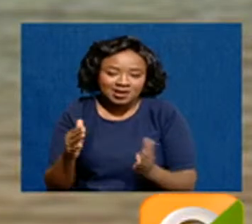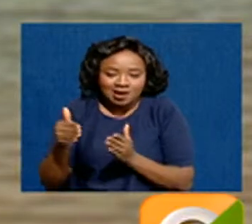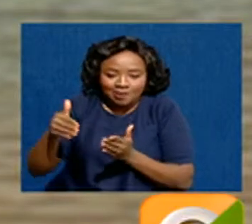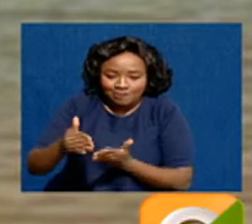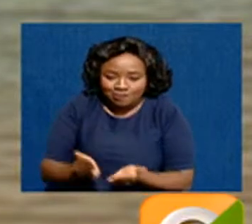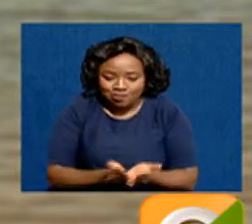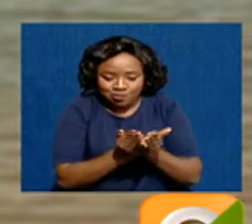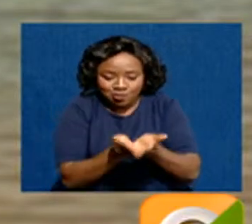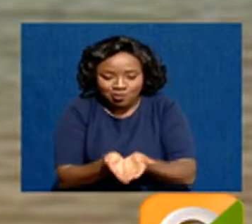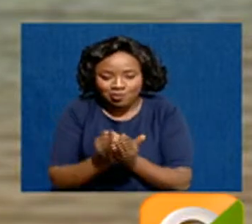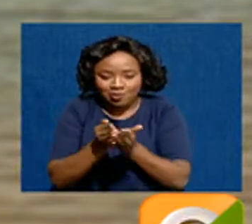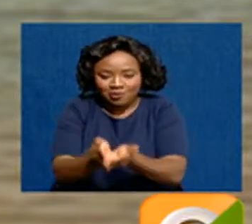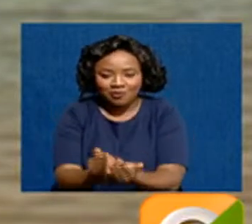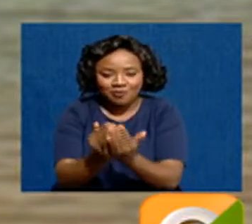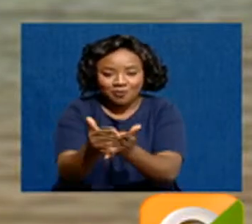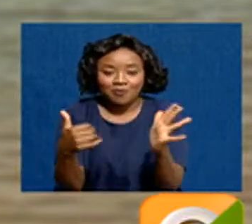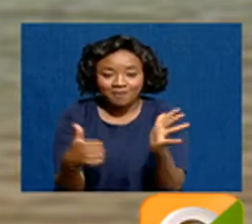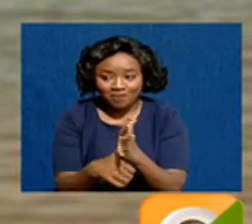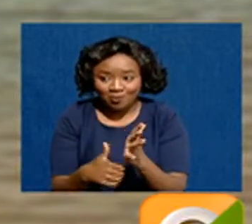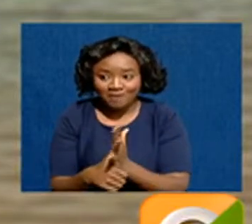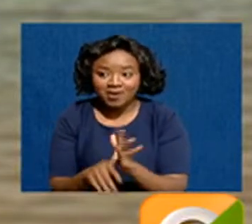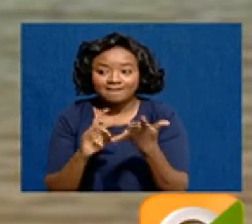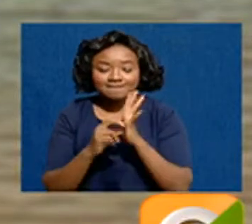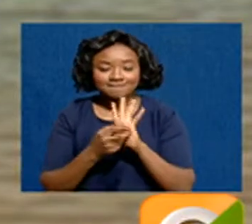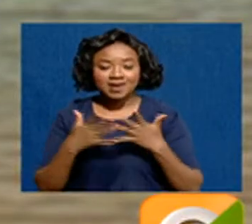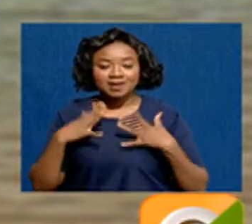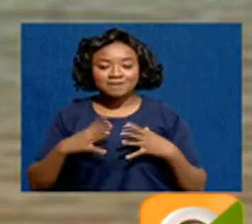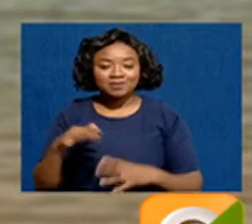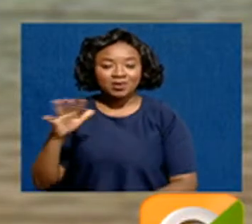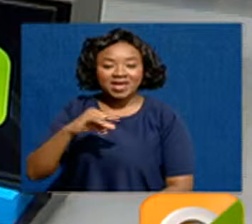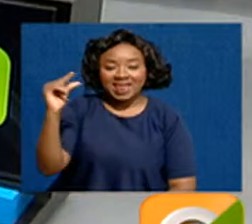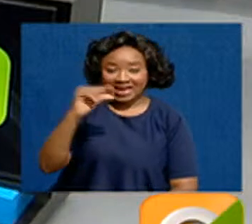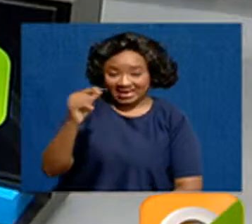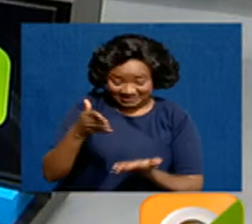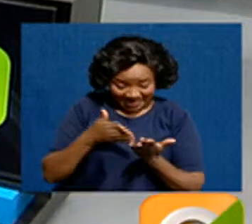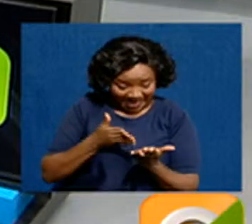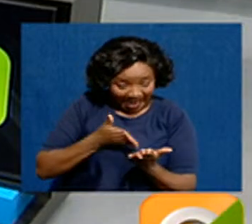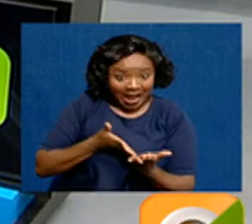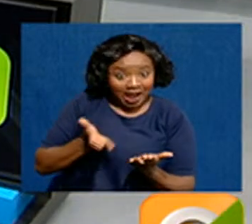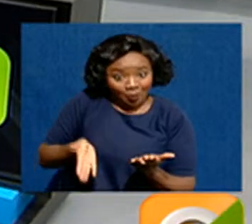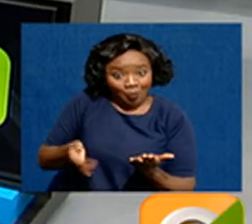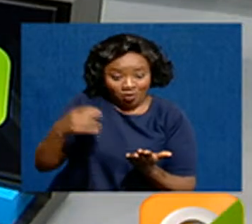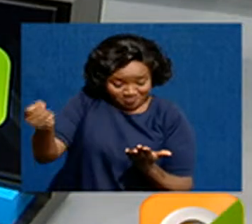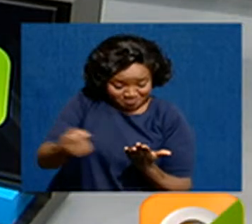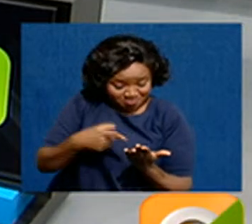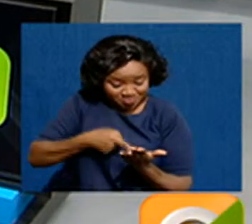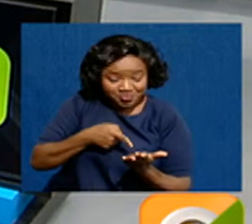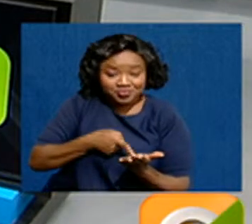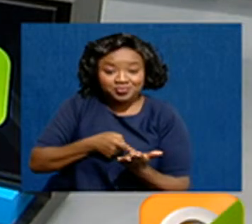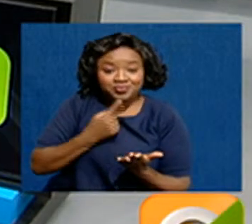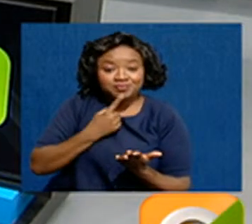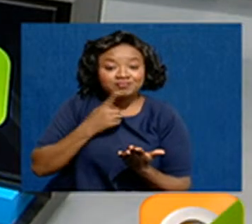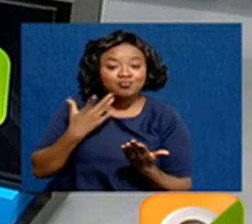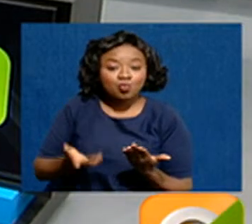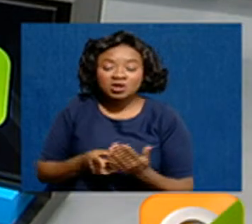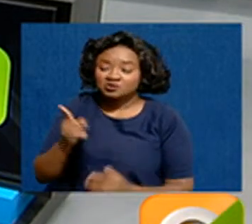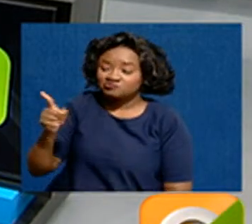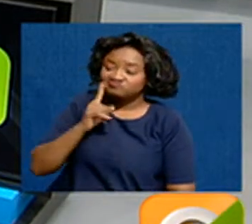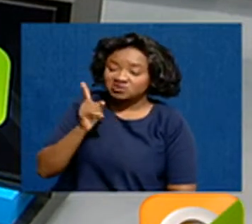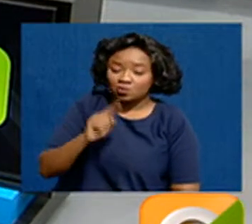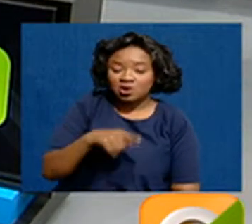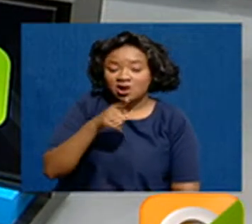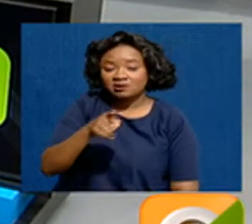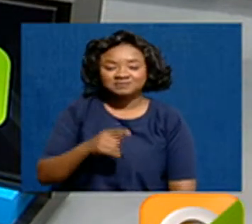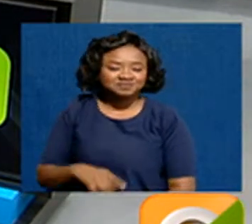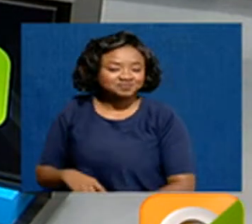particular section. Understood. So the residents of Garissa, some of whom are texting me tonight, are asking, so you say this is a problem that is of it's